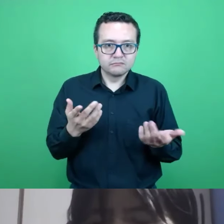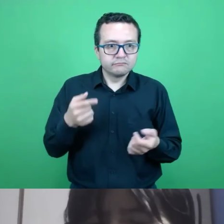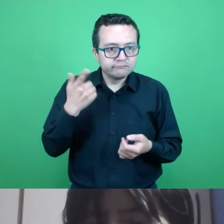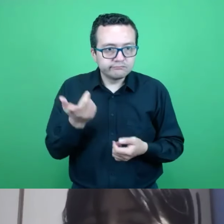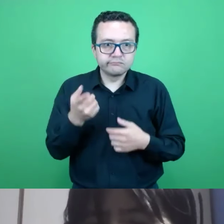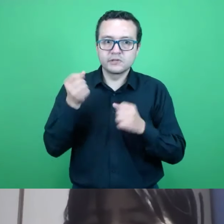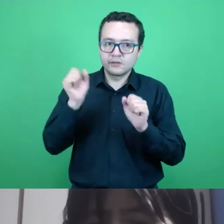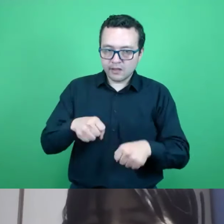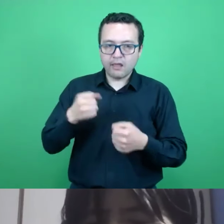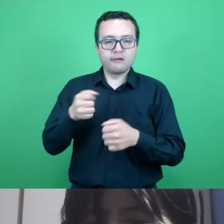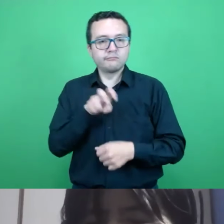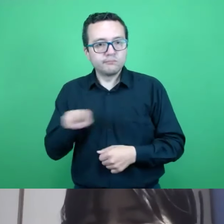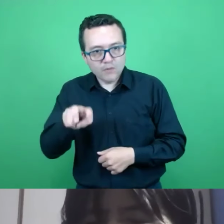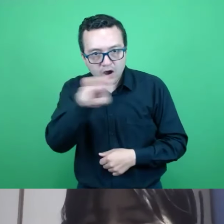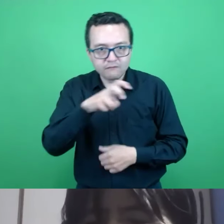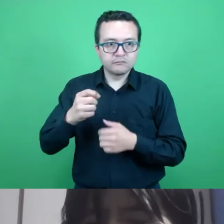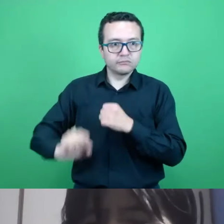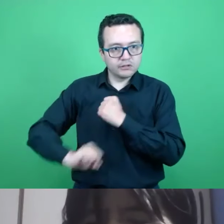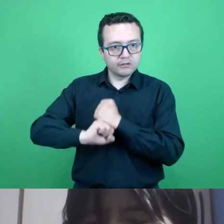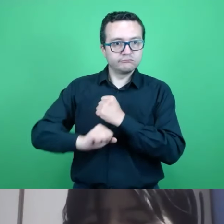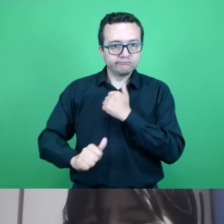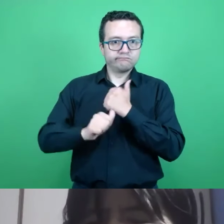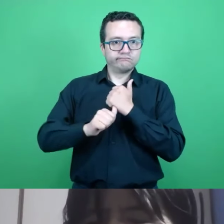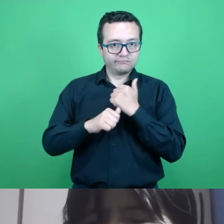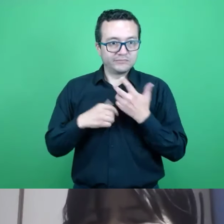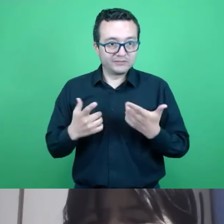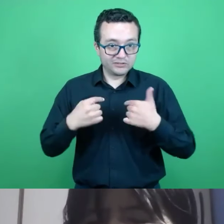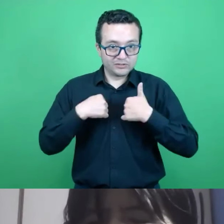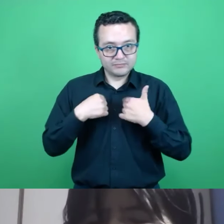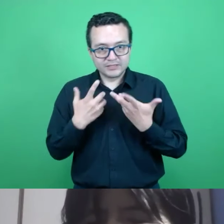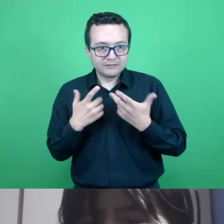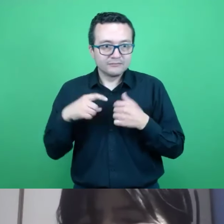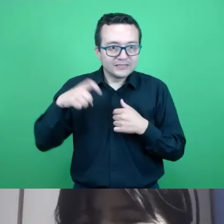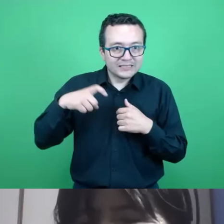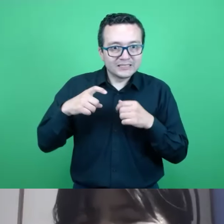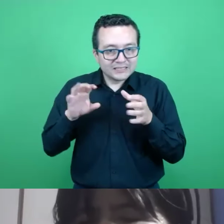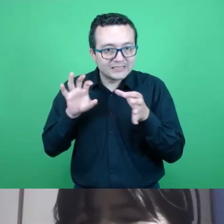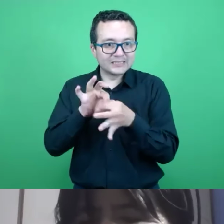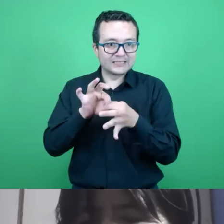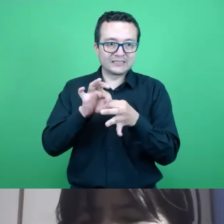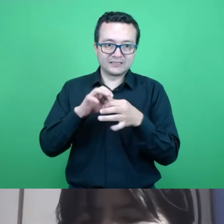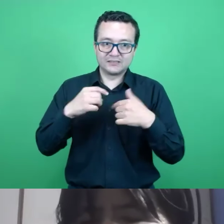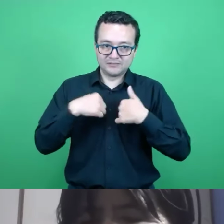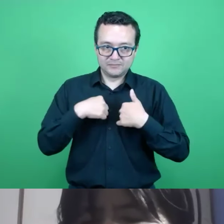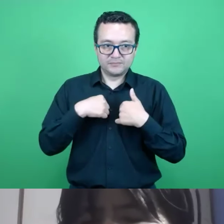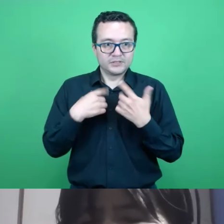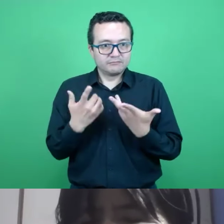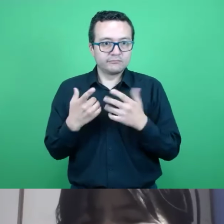and ableism needs to be tackled, especially in health-related fields, to